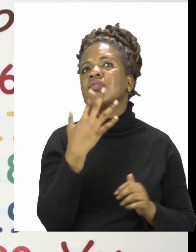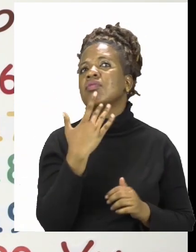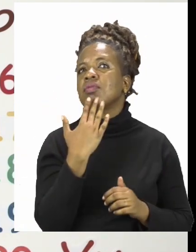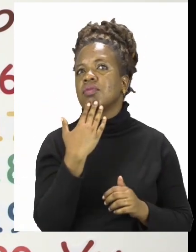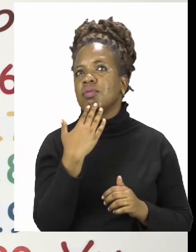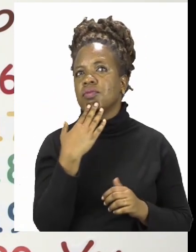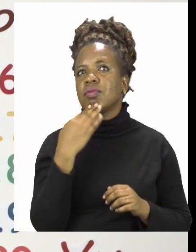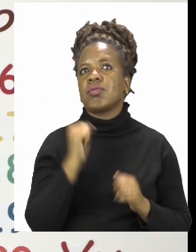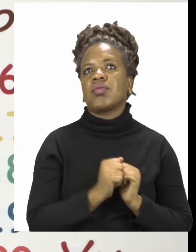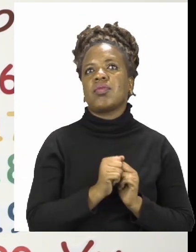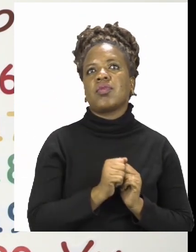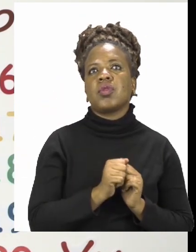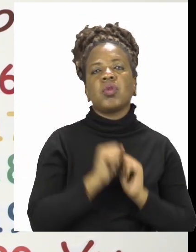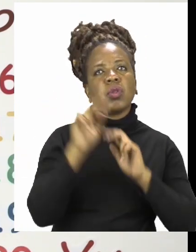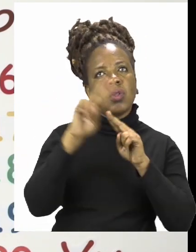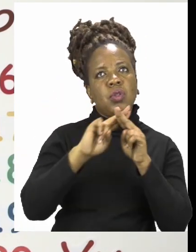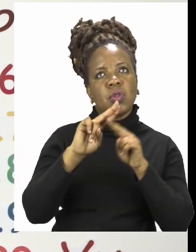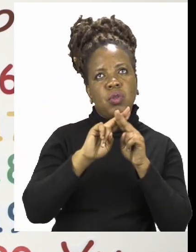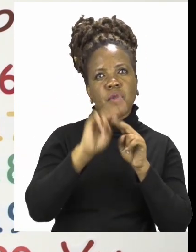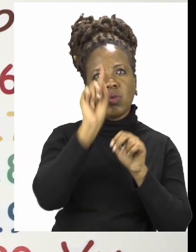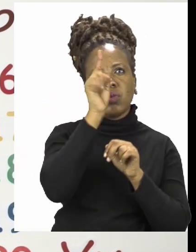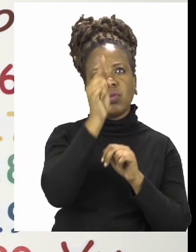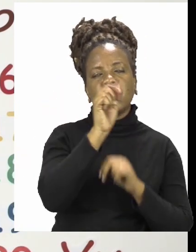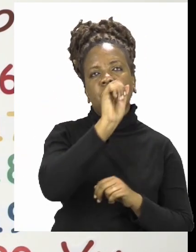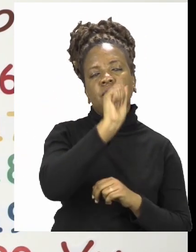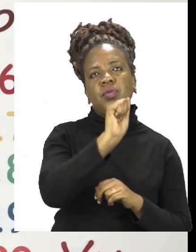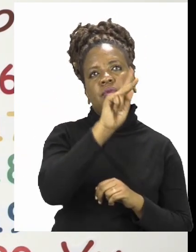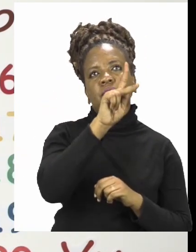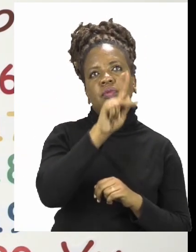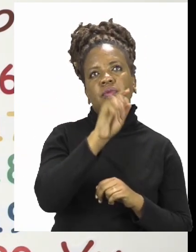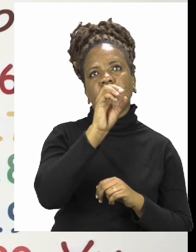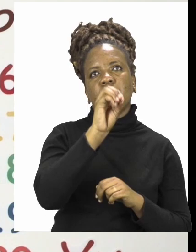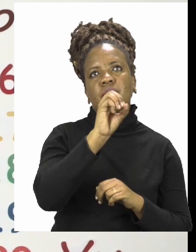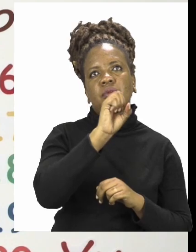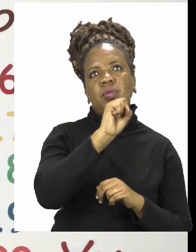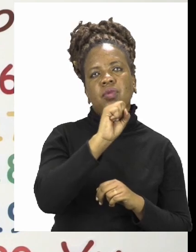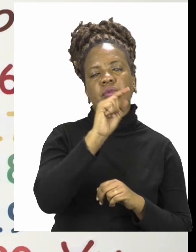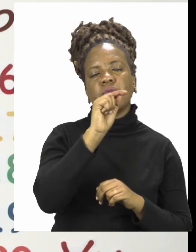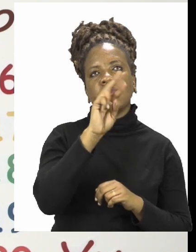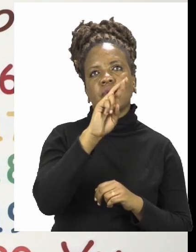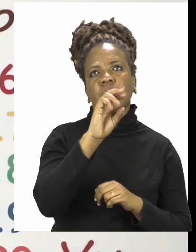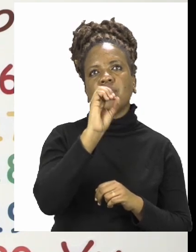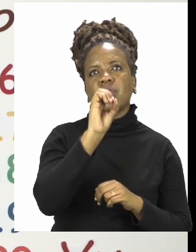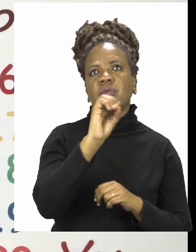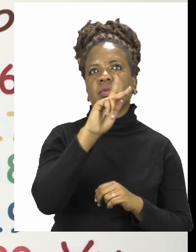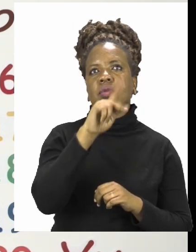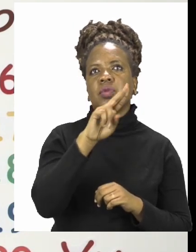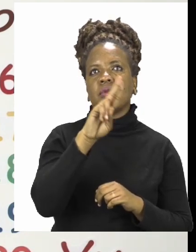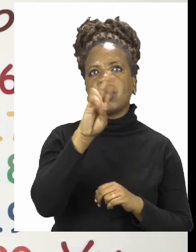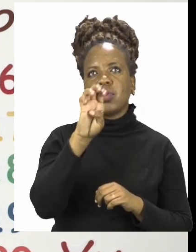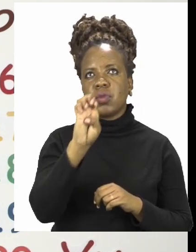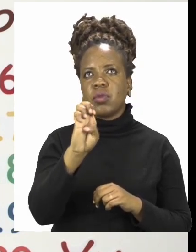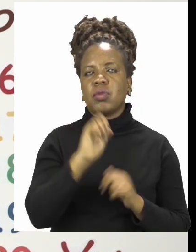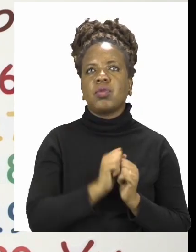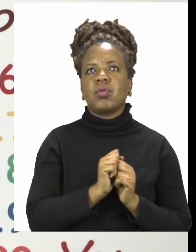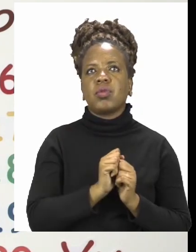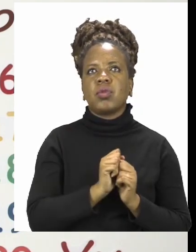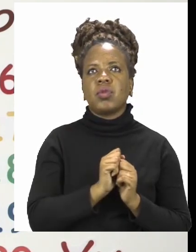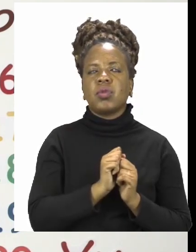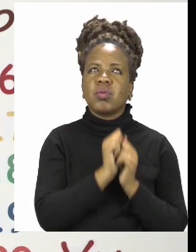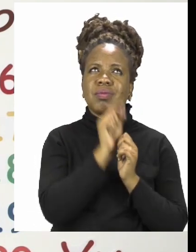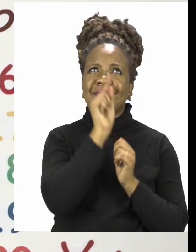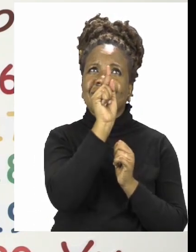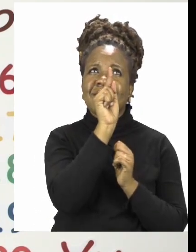apostrophe sits above the bottom line, but does not touch the top line. Once we have